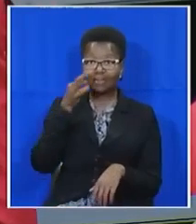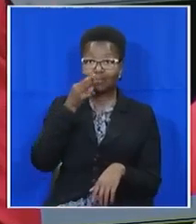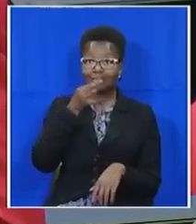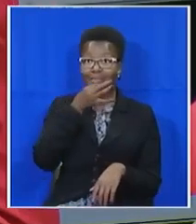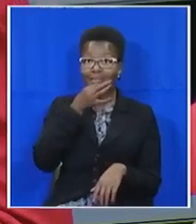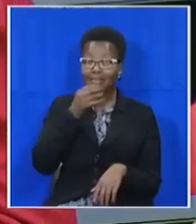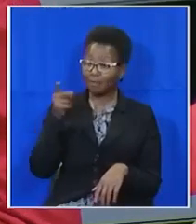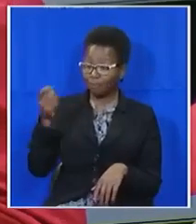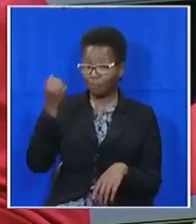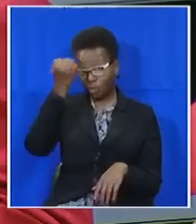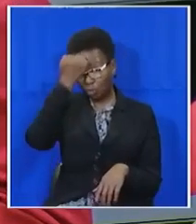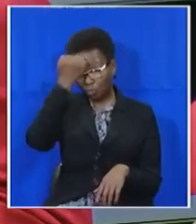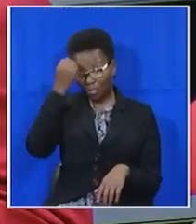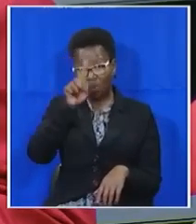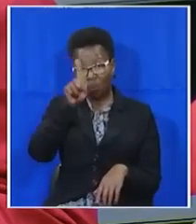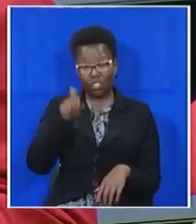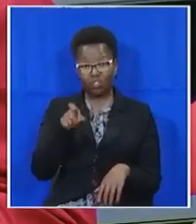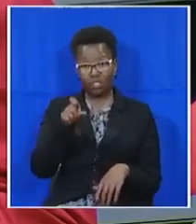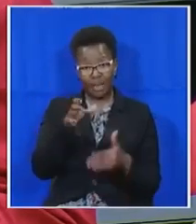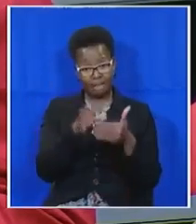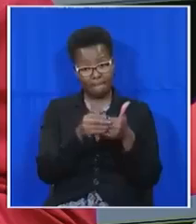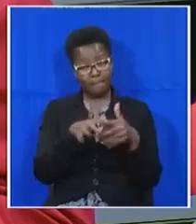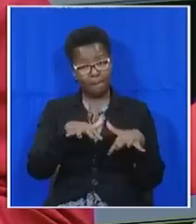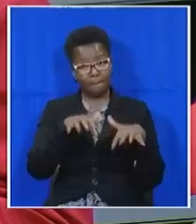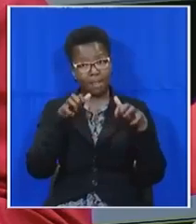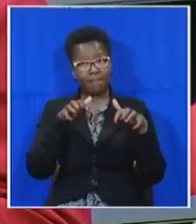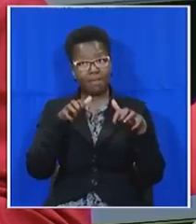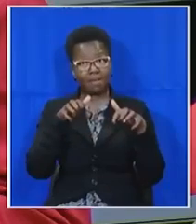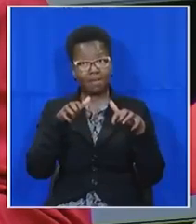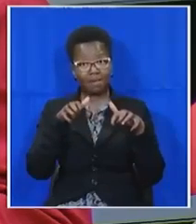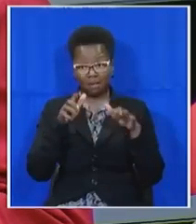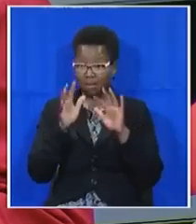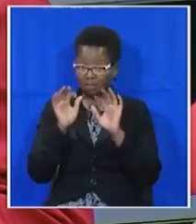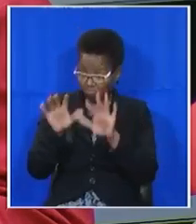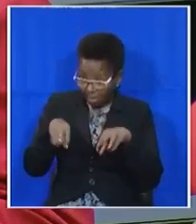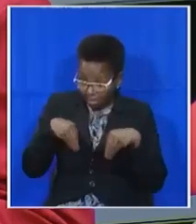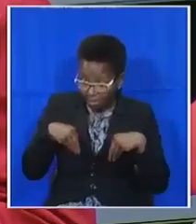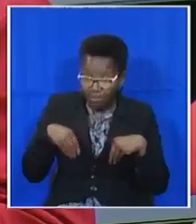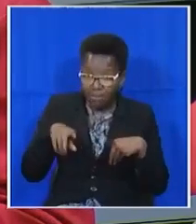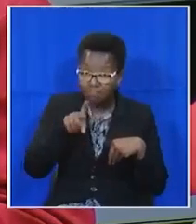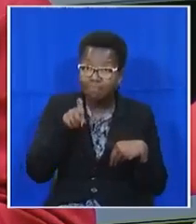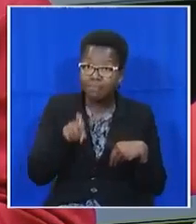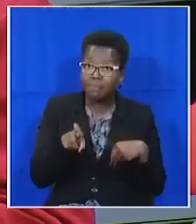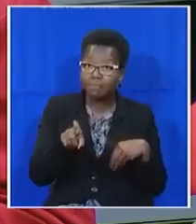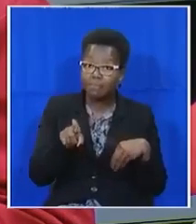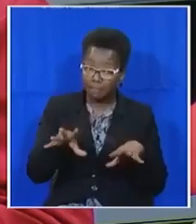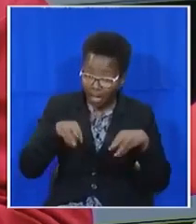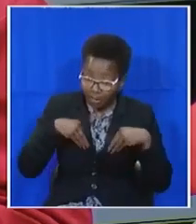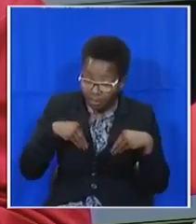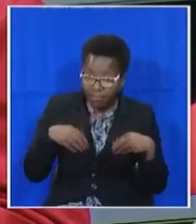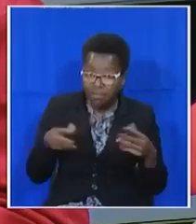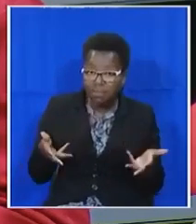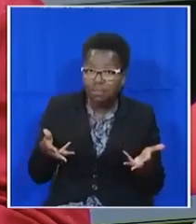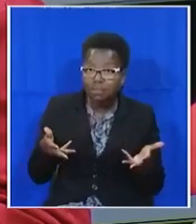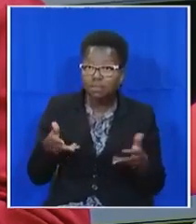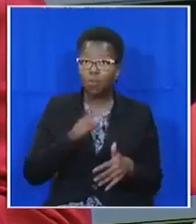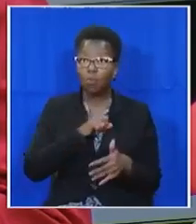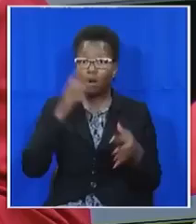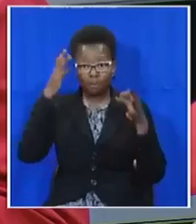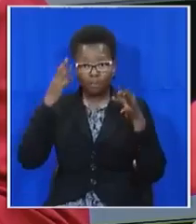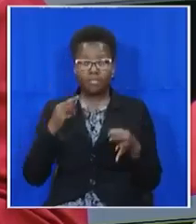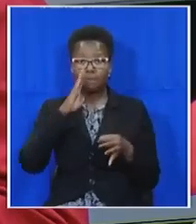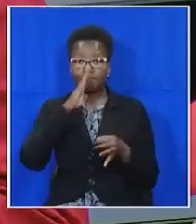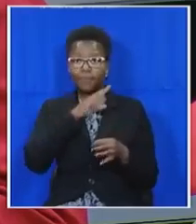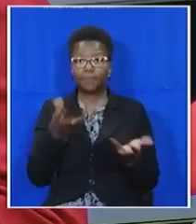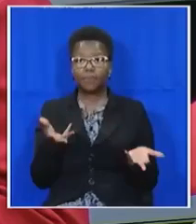this is a stupid question to a member? Should we use that language when you take the platform as well? Is that permissible? Because you have not ruled on it.